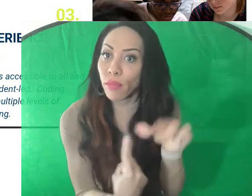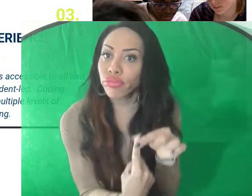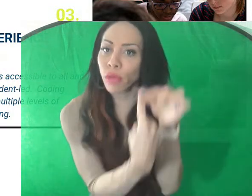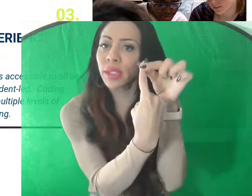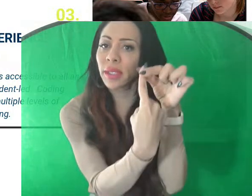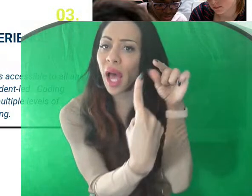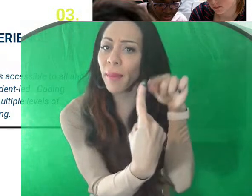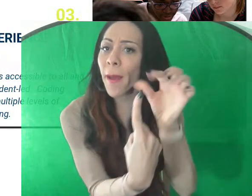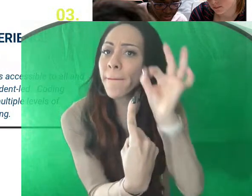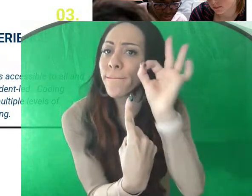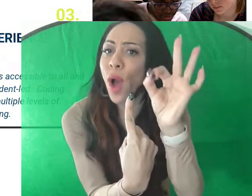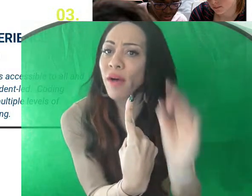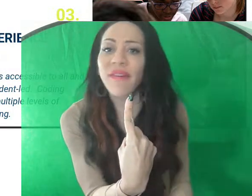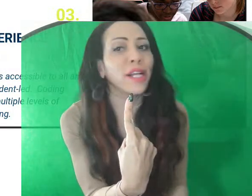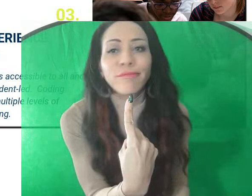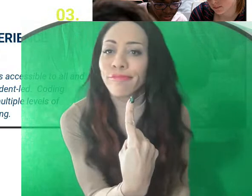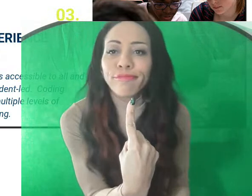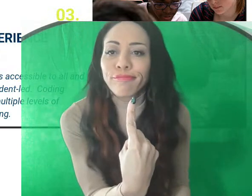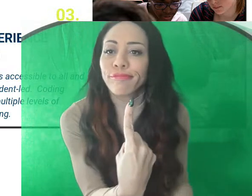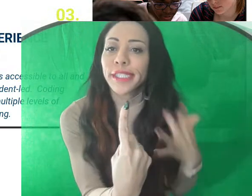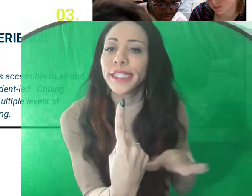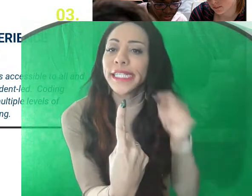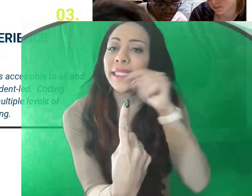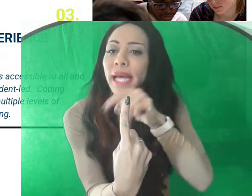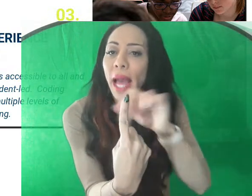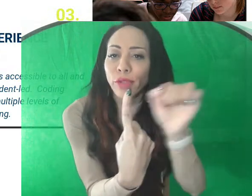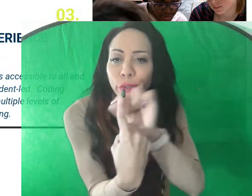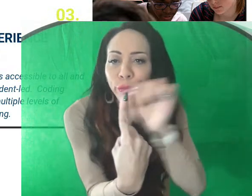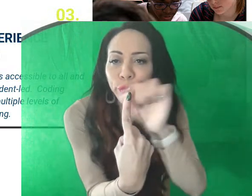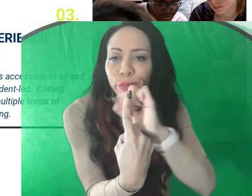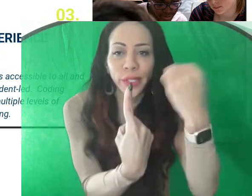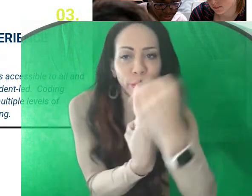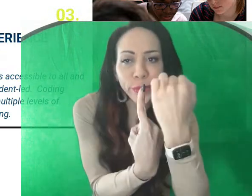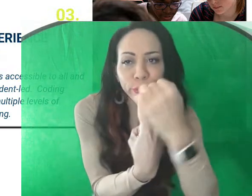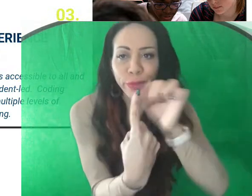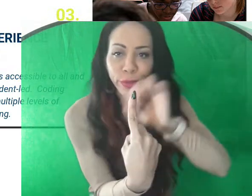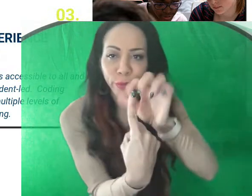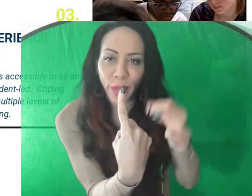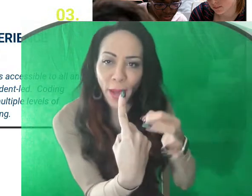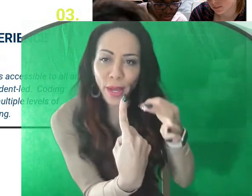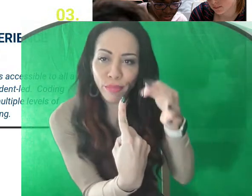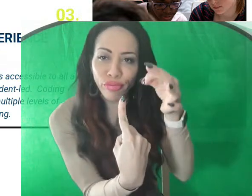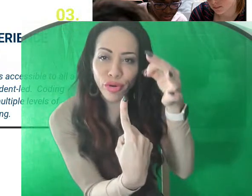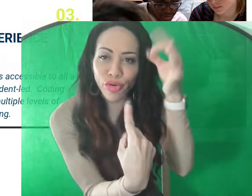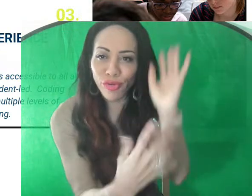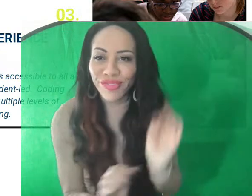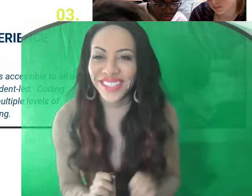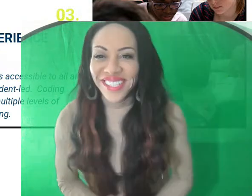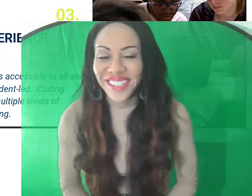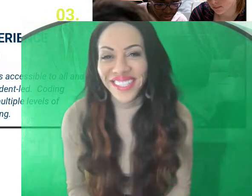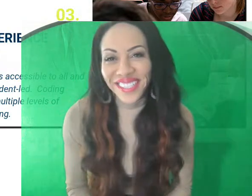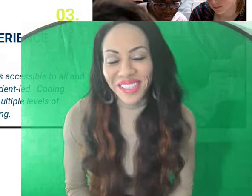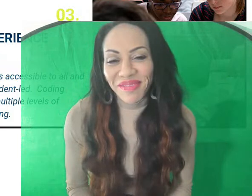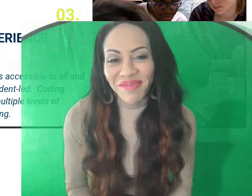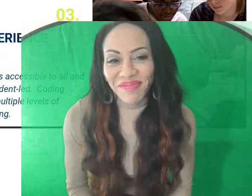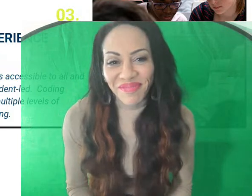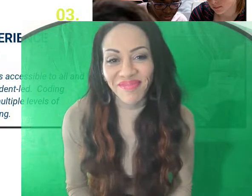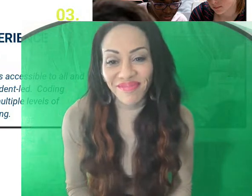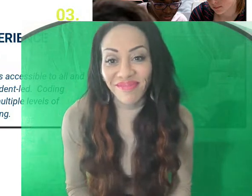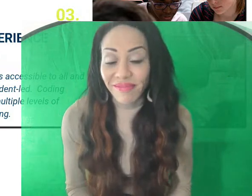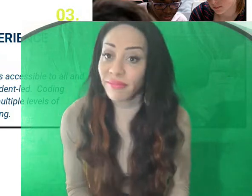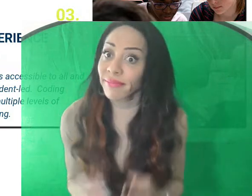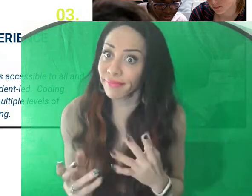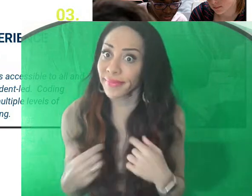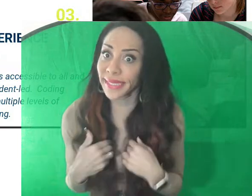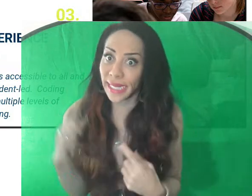that it just takes a lot of times to go at it to kind of develop it. Yeah. And it's really important to us that our programme is